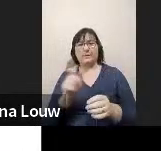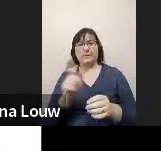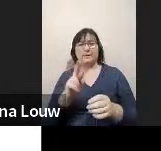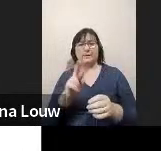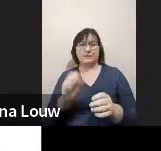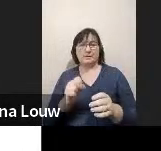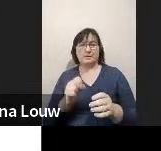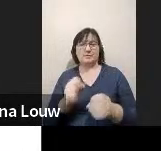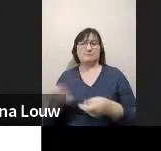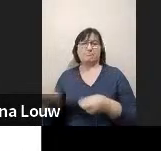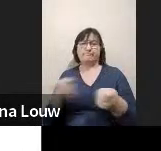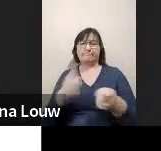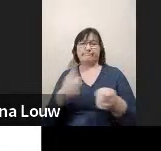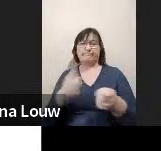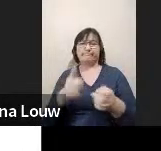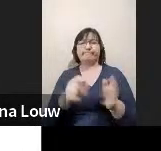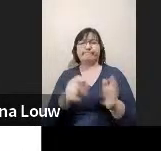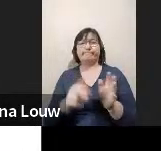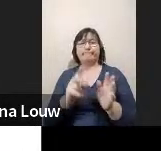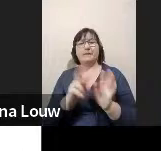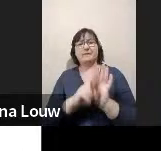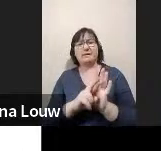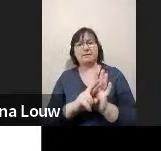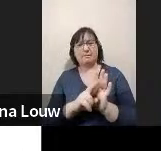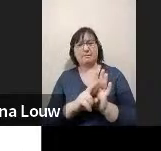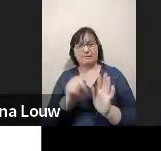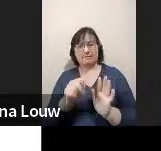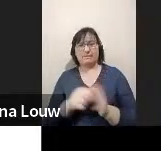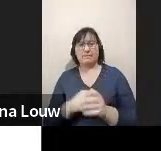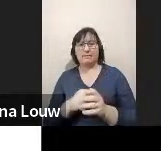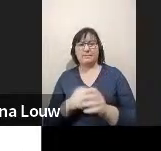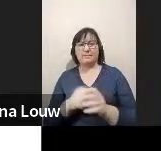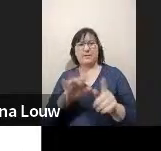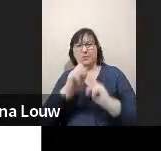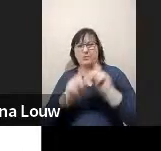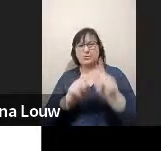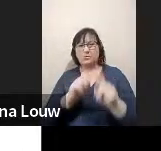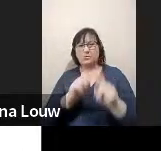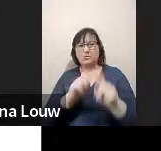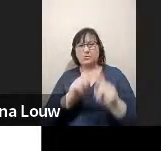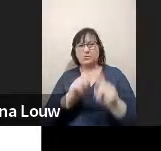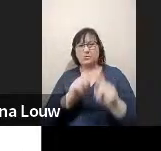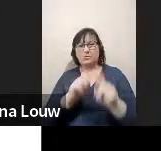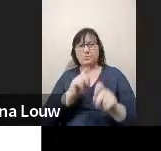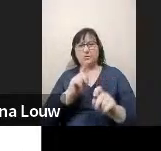an influx of queries relating to the interpretation and activation of a registered